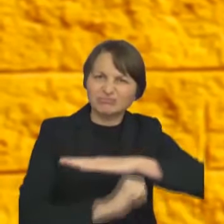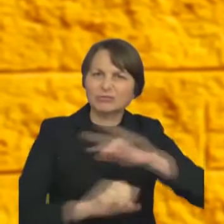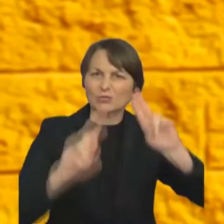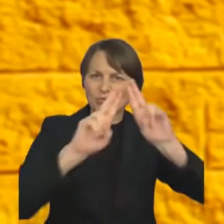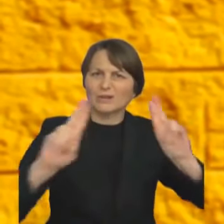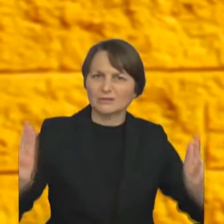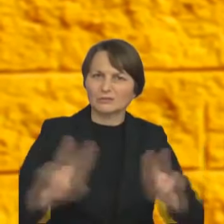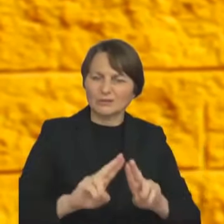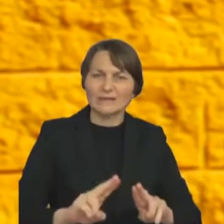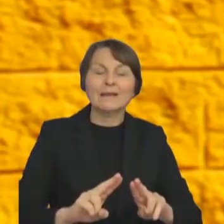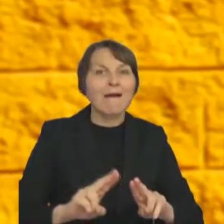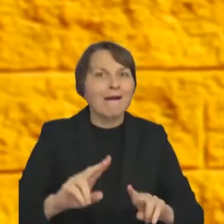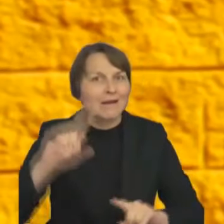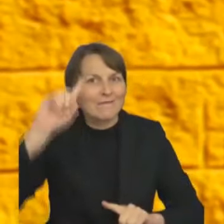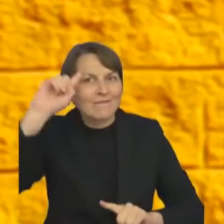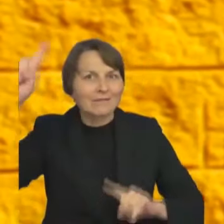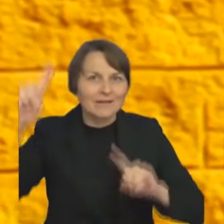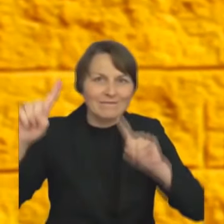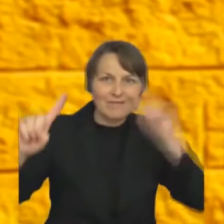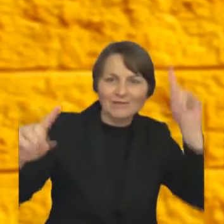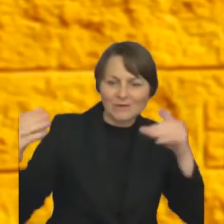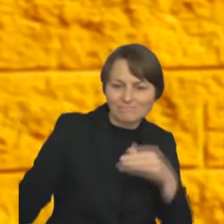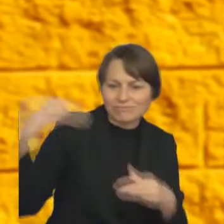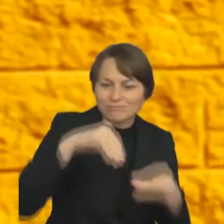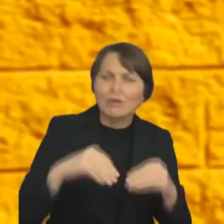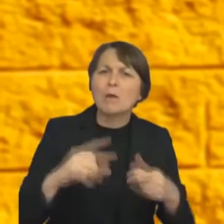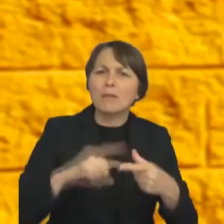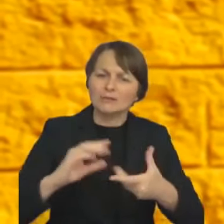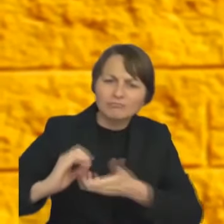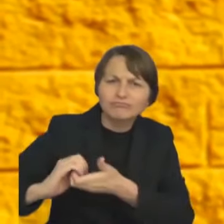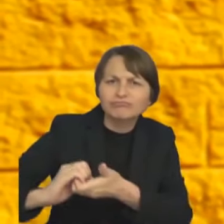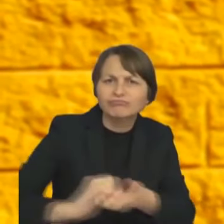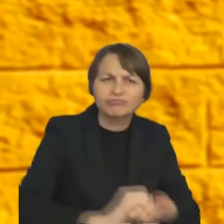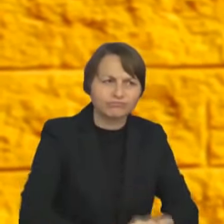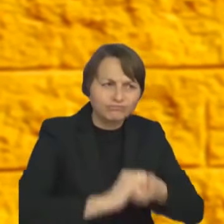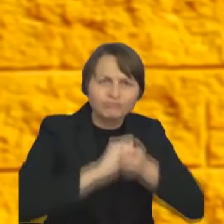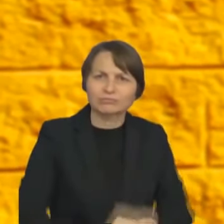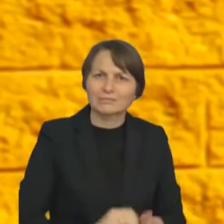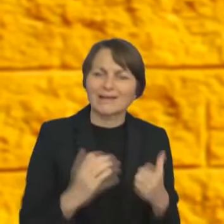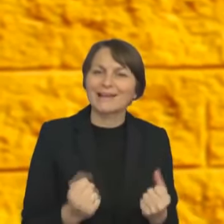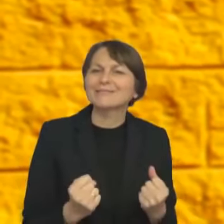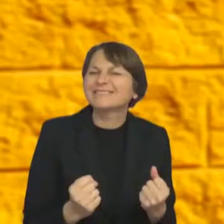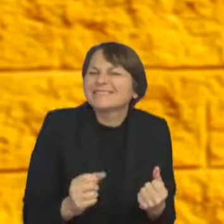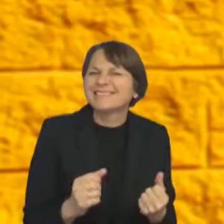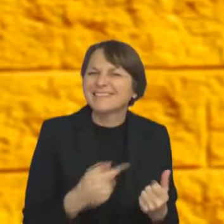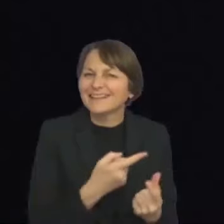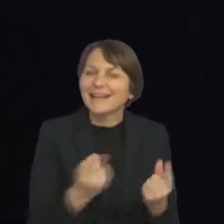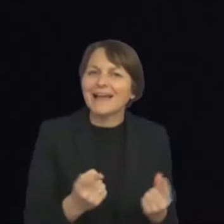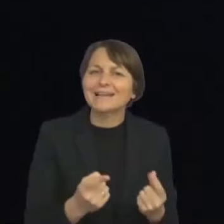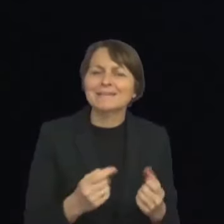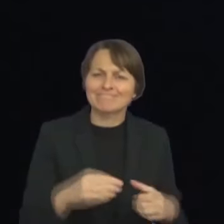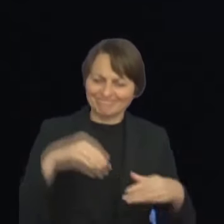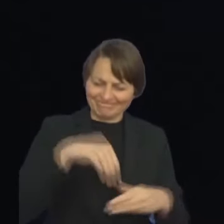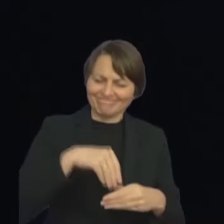solidarity, which are very much like us, and which are very much like the DNA of Renault, and like the